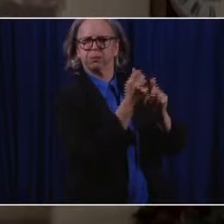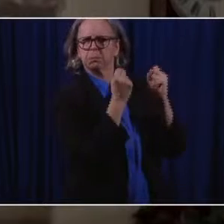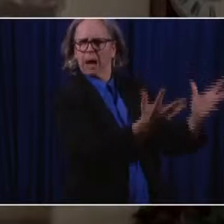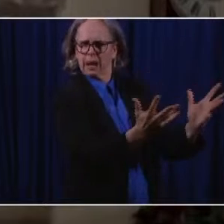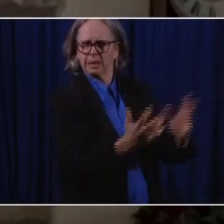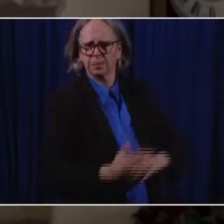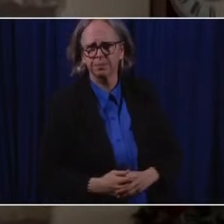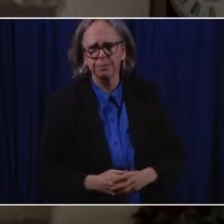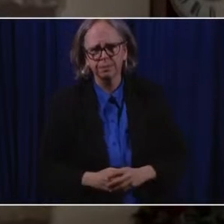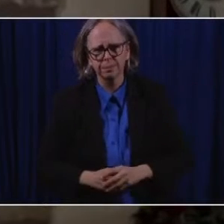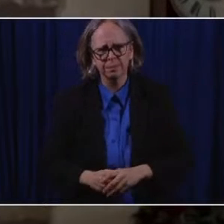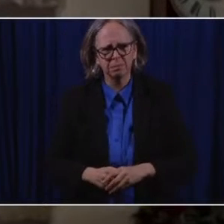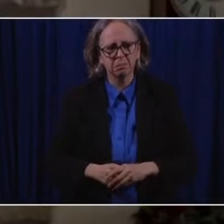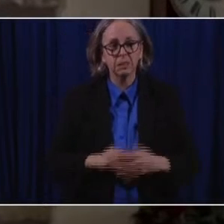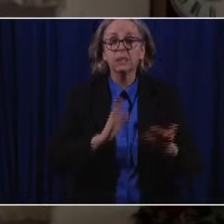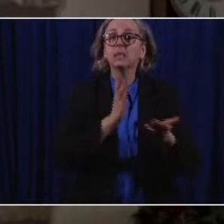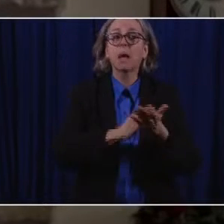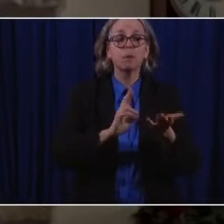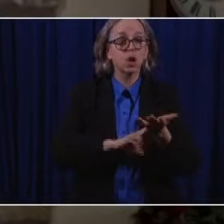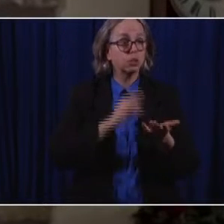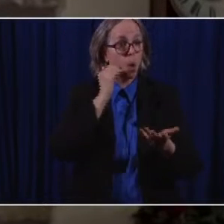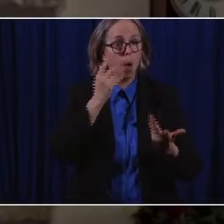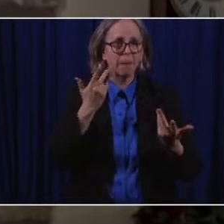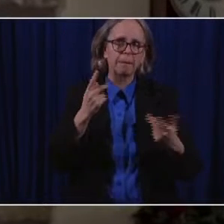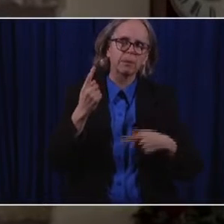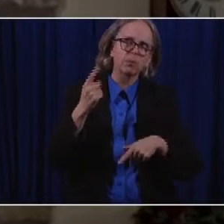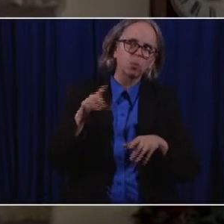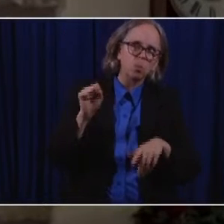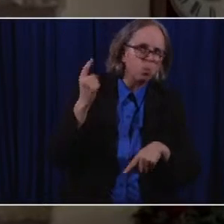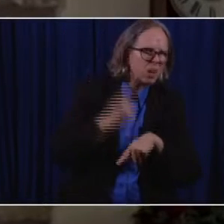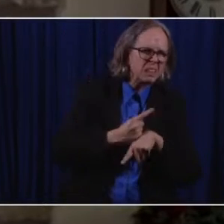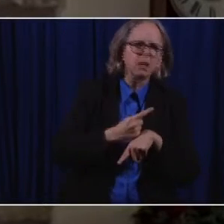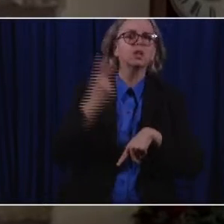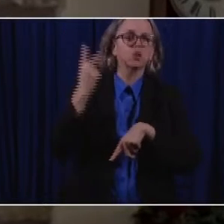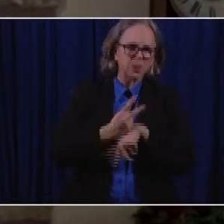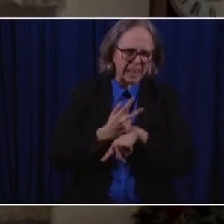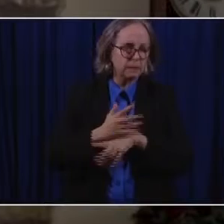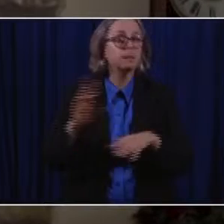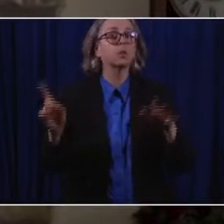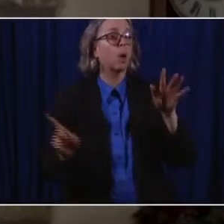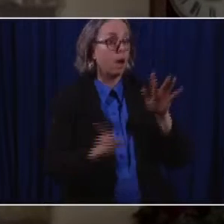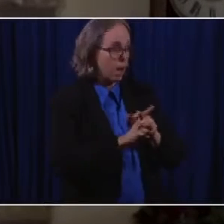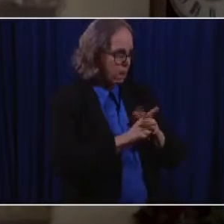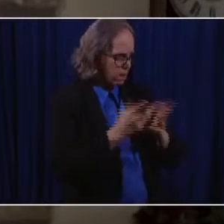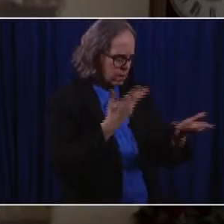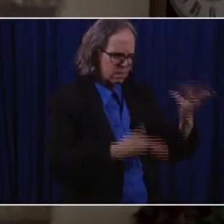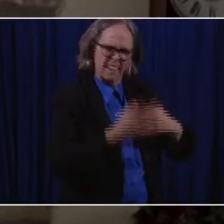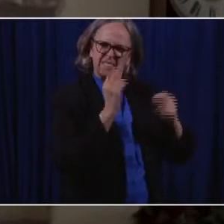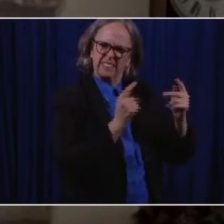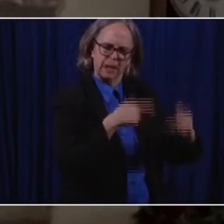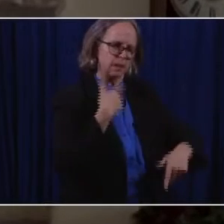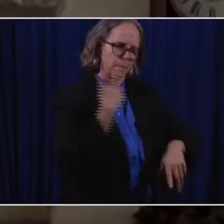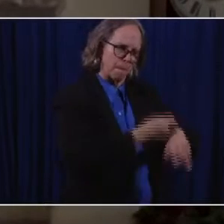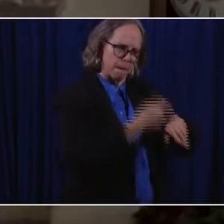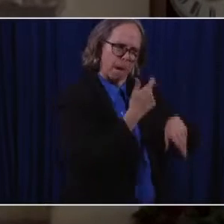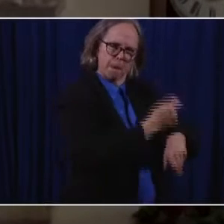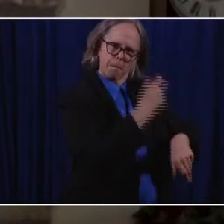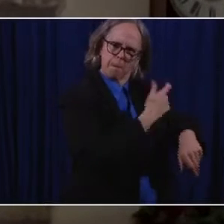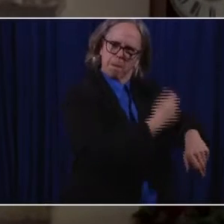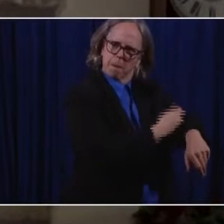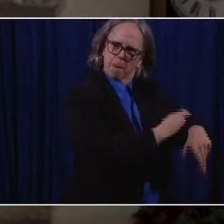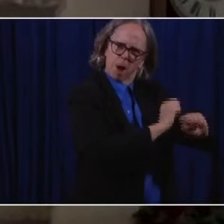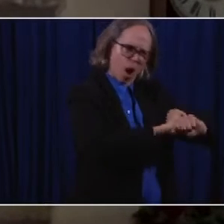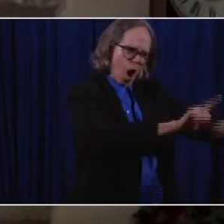do it. But once they get there, they will want to vaccinate as many people as they